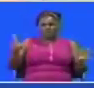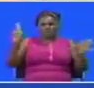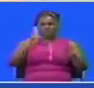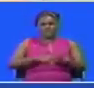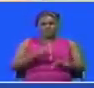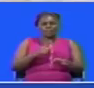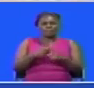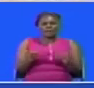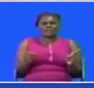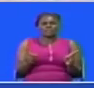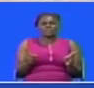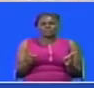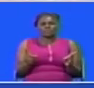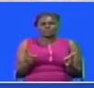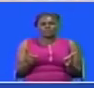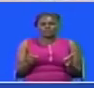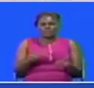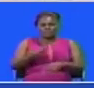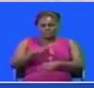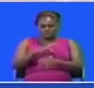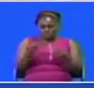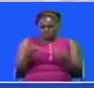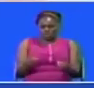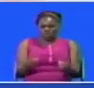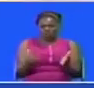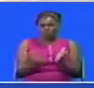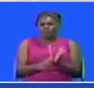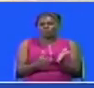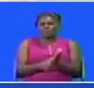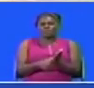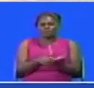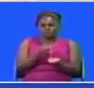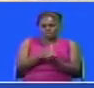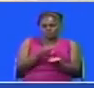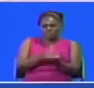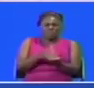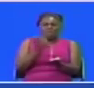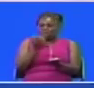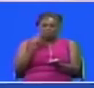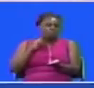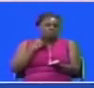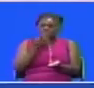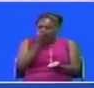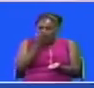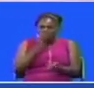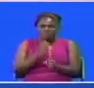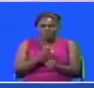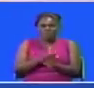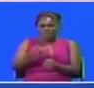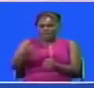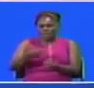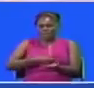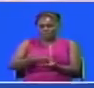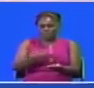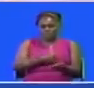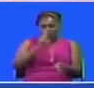tunaweza kutekua hiyo shida kwa kuweka asali kwa wingi. Na ile tuweze kuuza